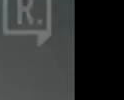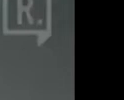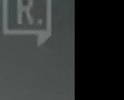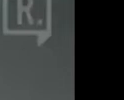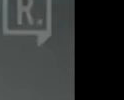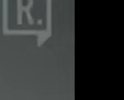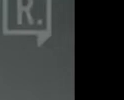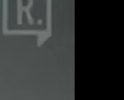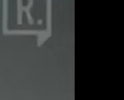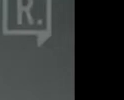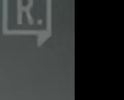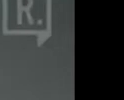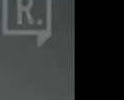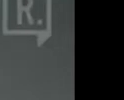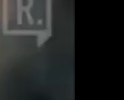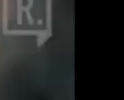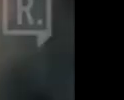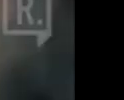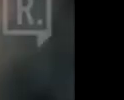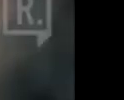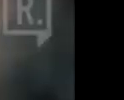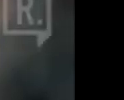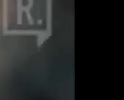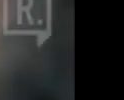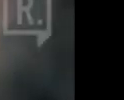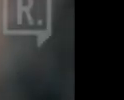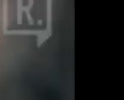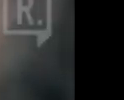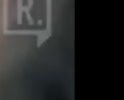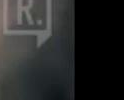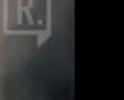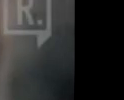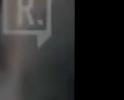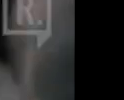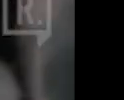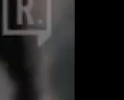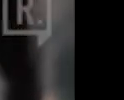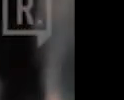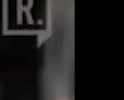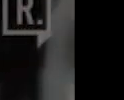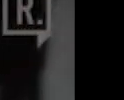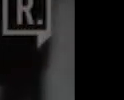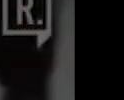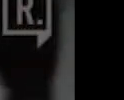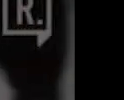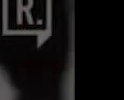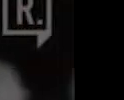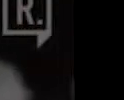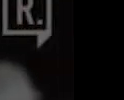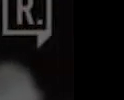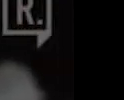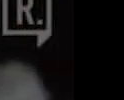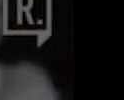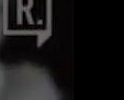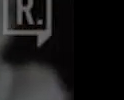there? of itself, it's a good attempt to begin to create a circular economy. But then there's another mobile phone provider who says, oh, but we've got our phones over